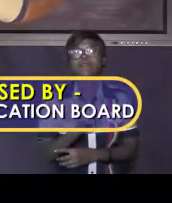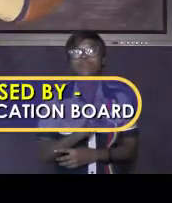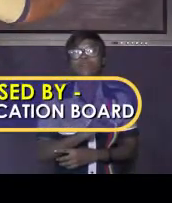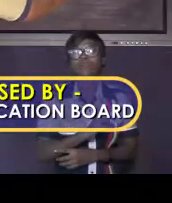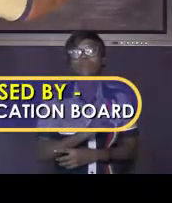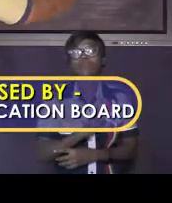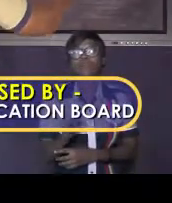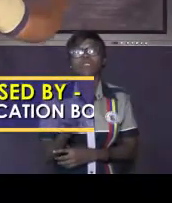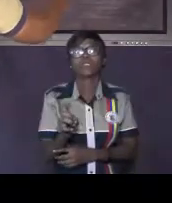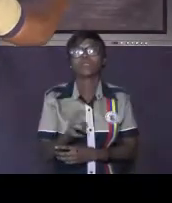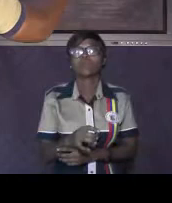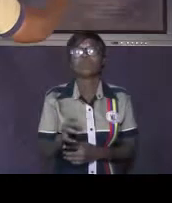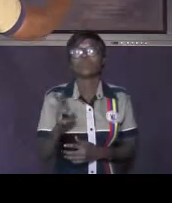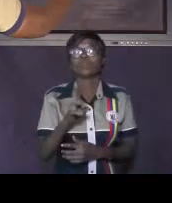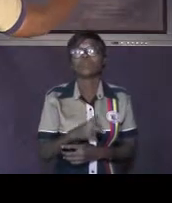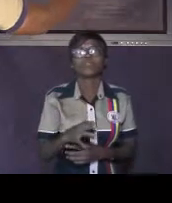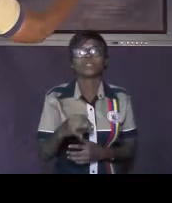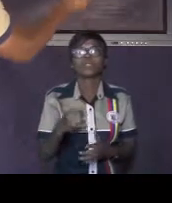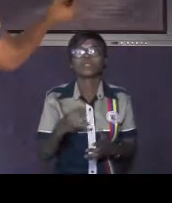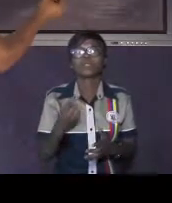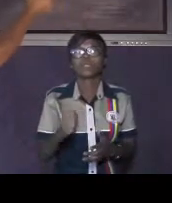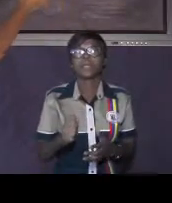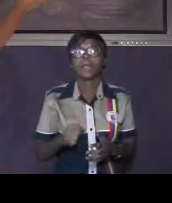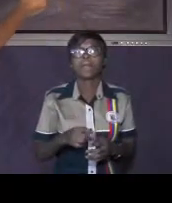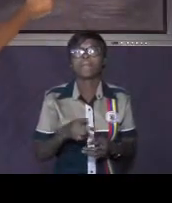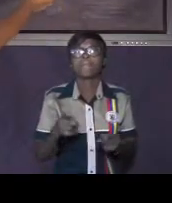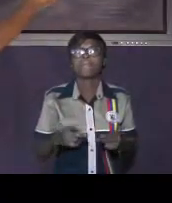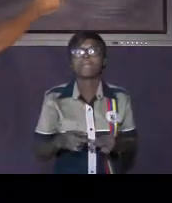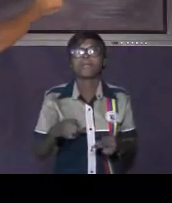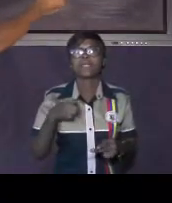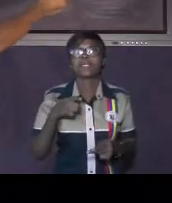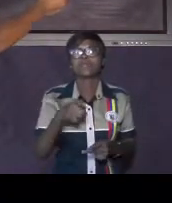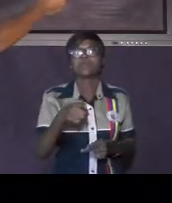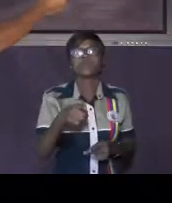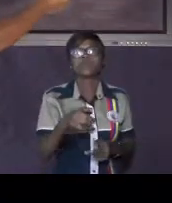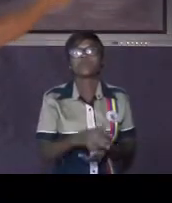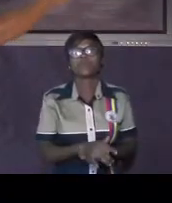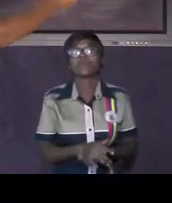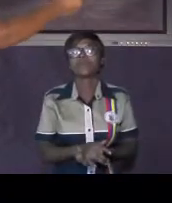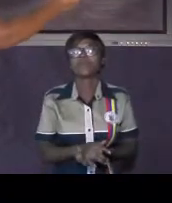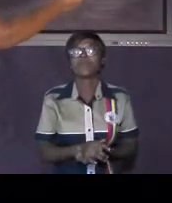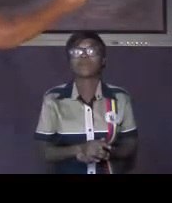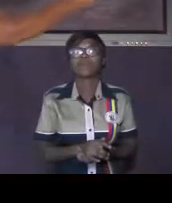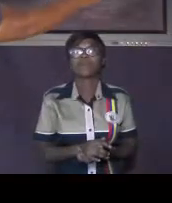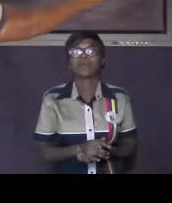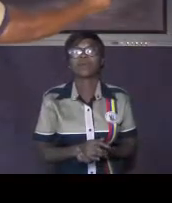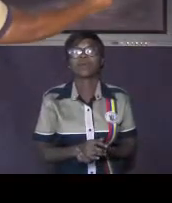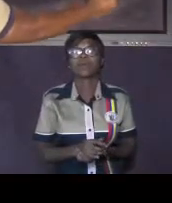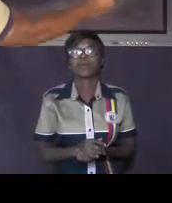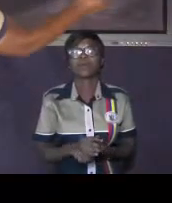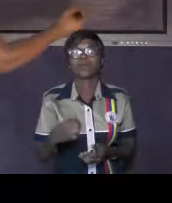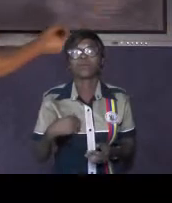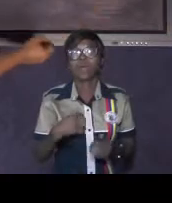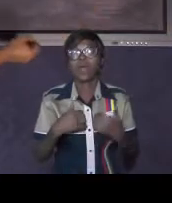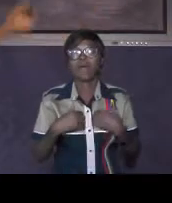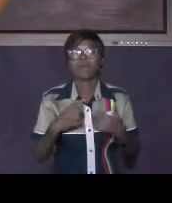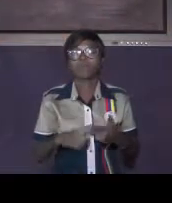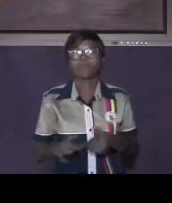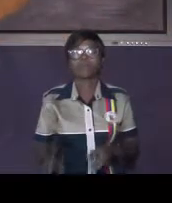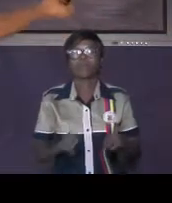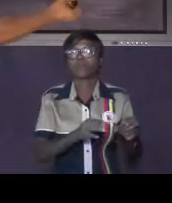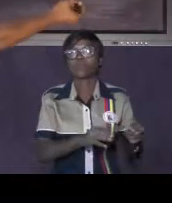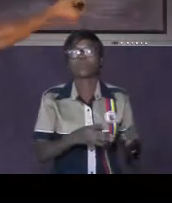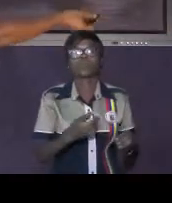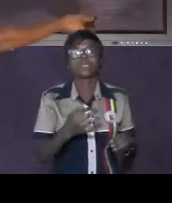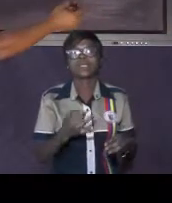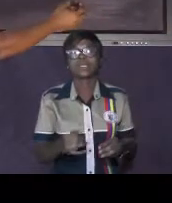95 hundredth. So using the place value approach, after unit we have a decimal point, then tenth, then hundredth, and we have